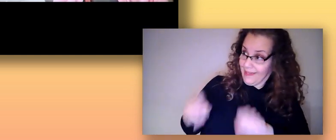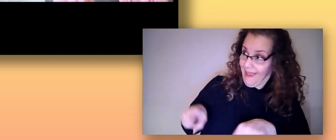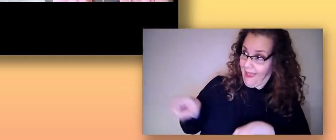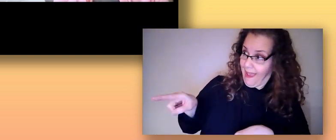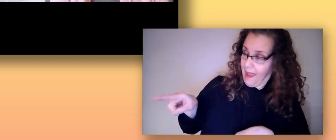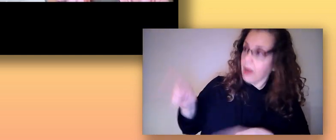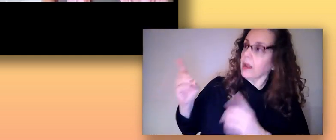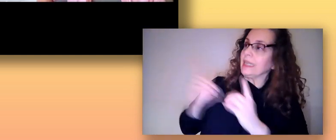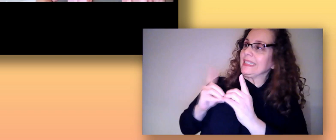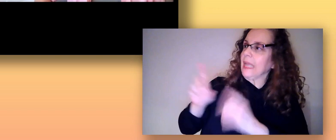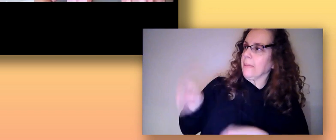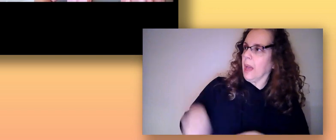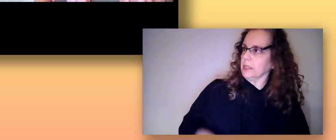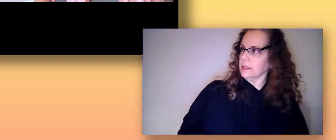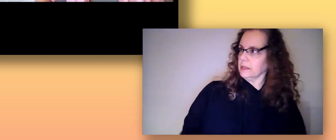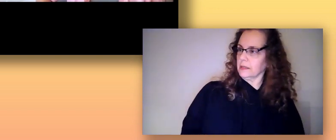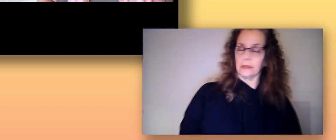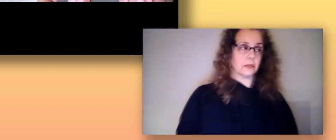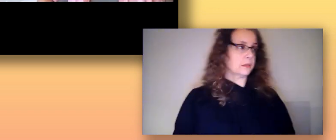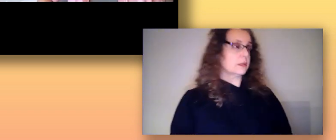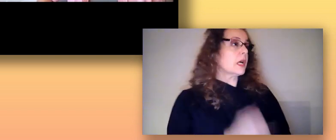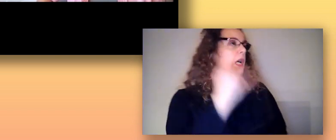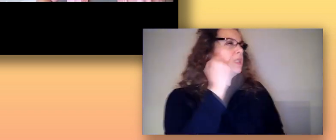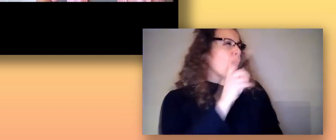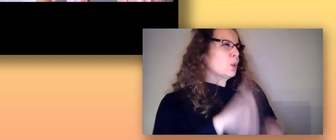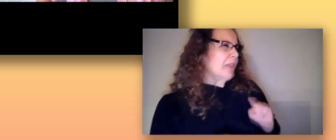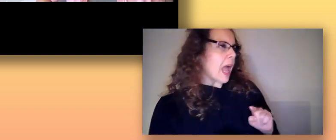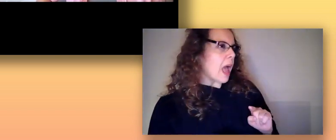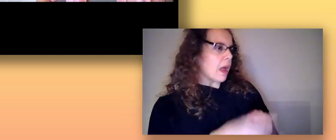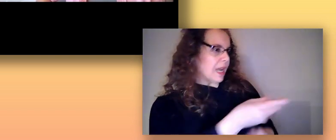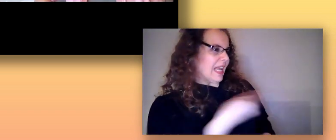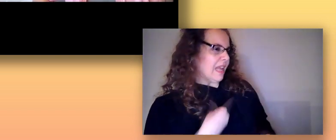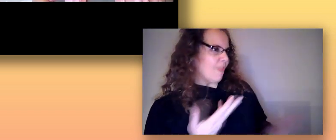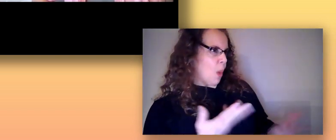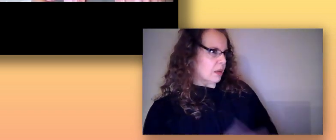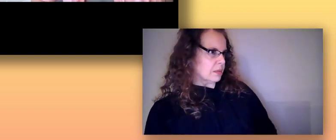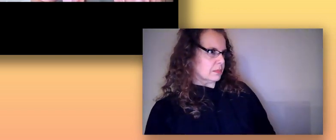have to go on a date with me. And if you can't, what do I get?